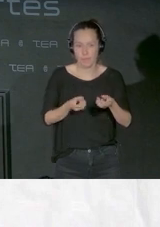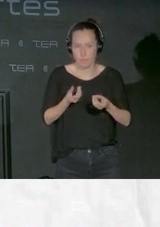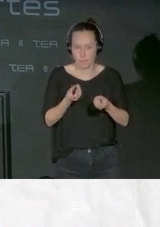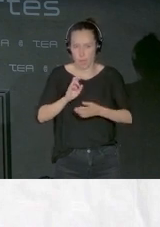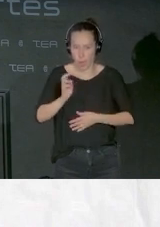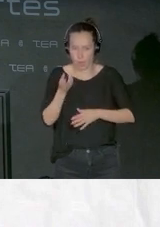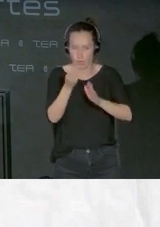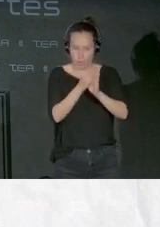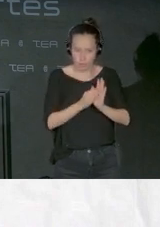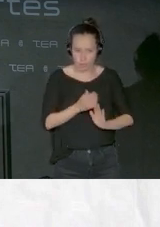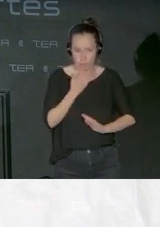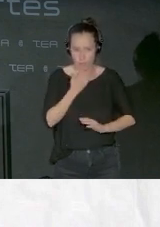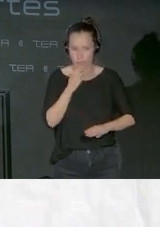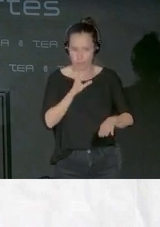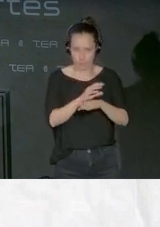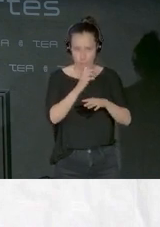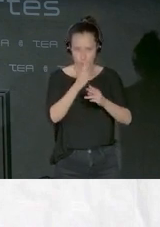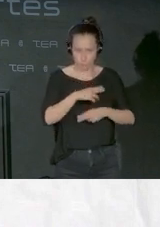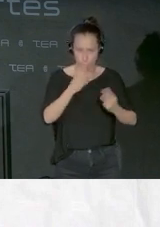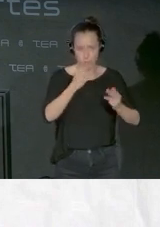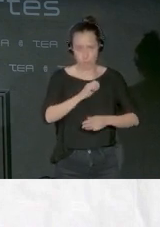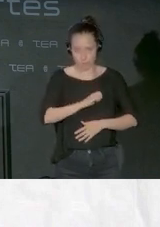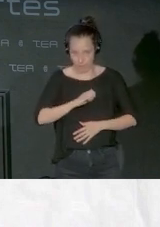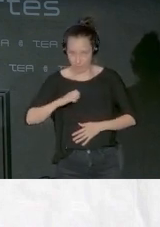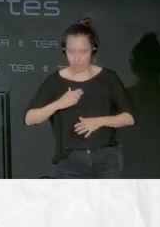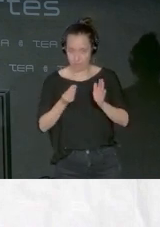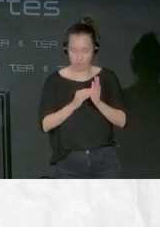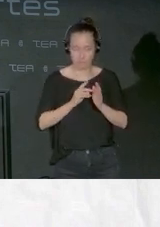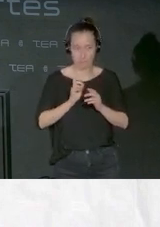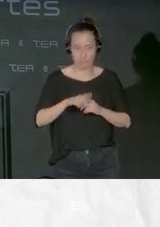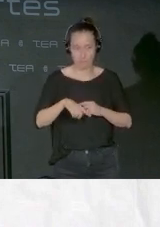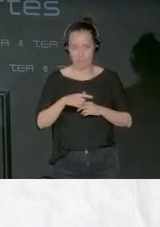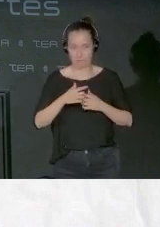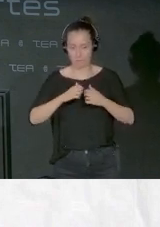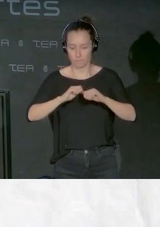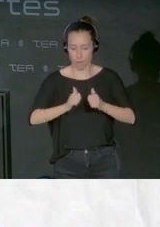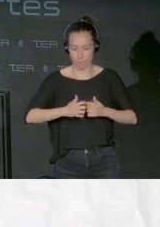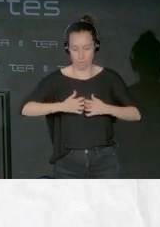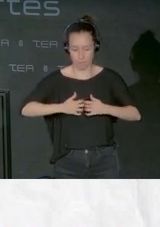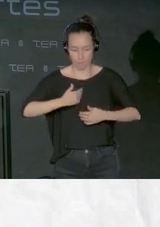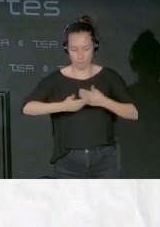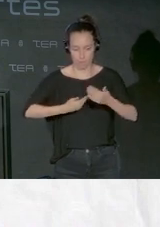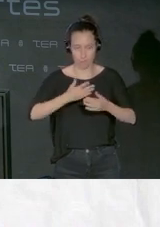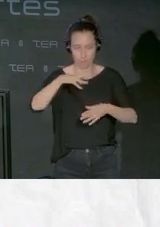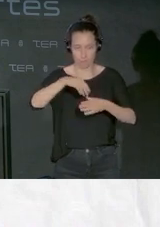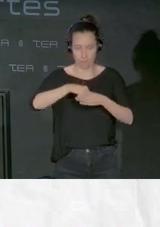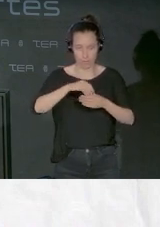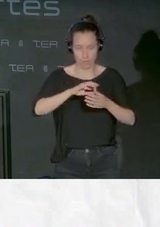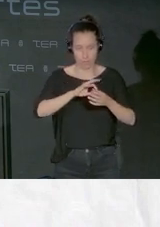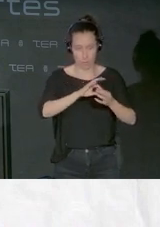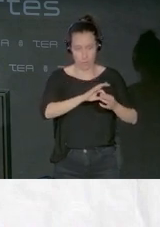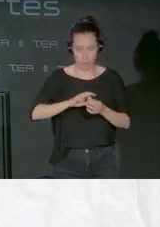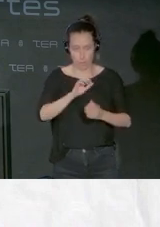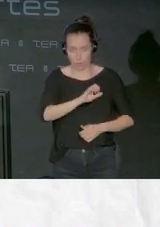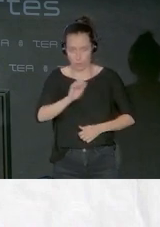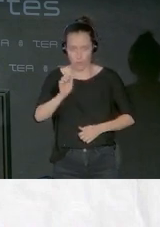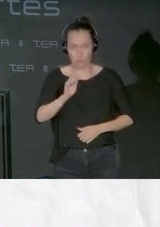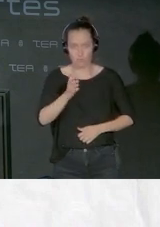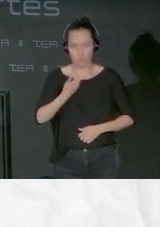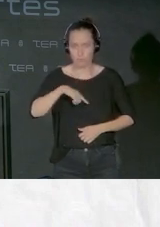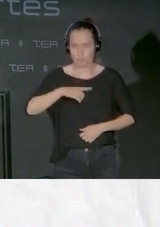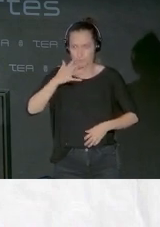financing mechanisms out there in Europe, not necessarily doing a whole mapping of everything that exists in Europe, but looking at the key